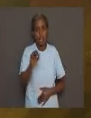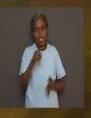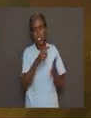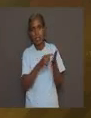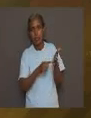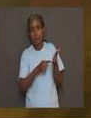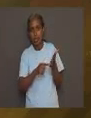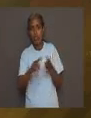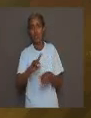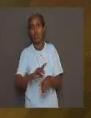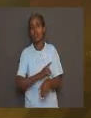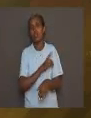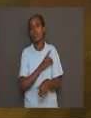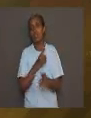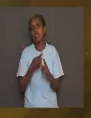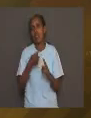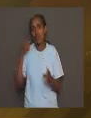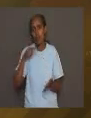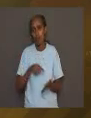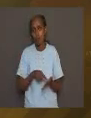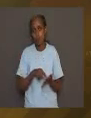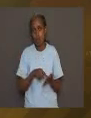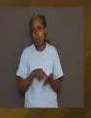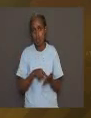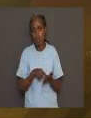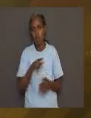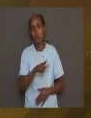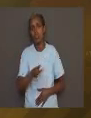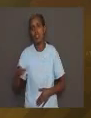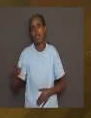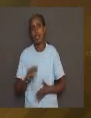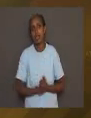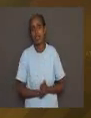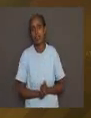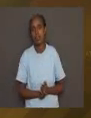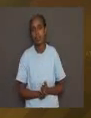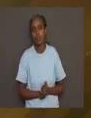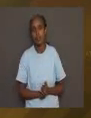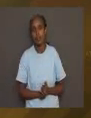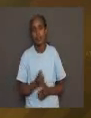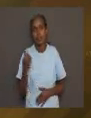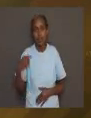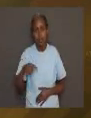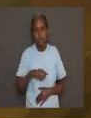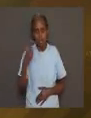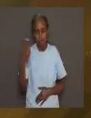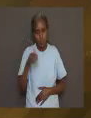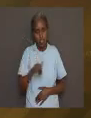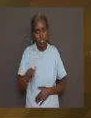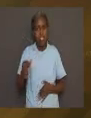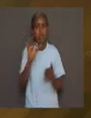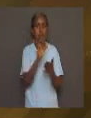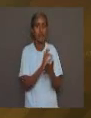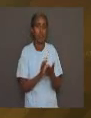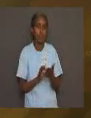perpendicular distance from a point to a line. We can use the same